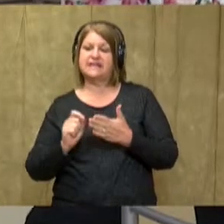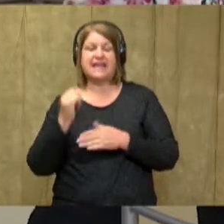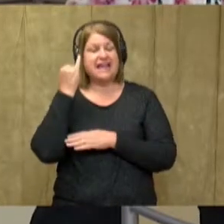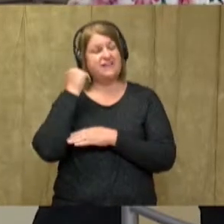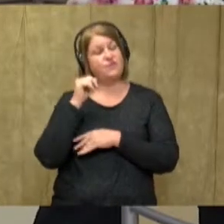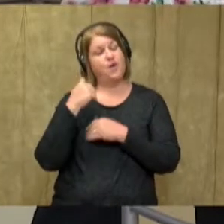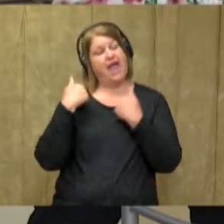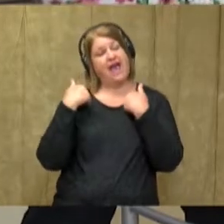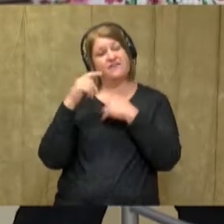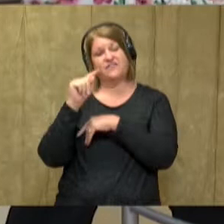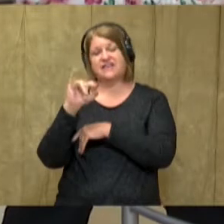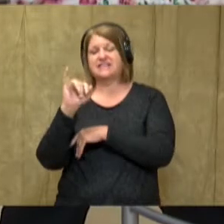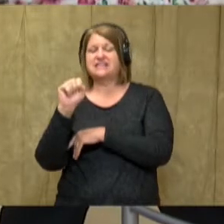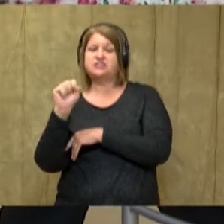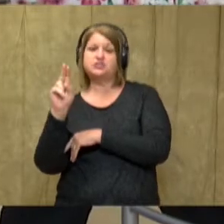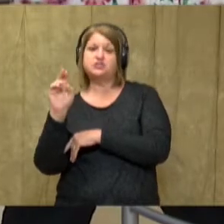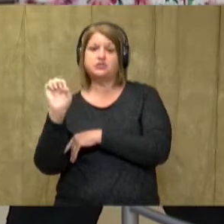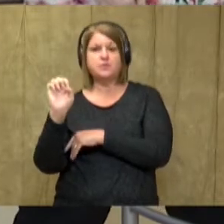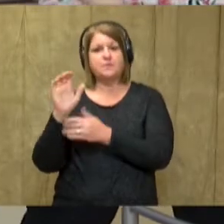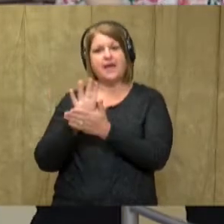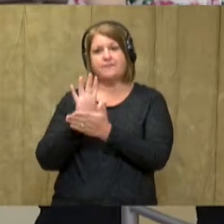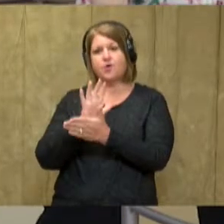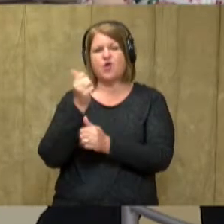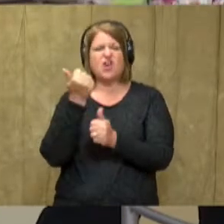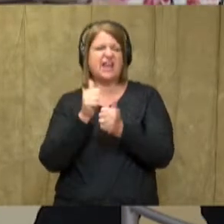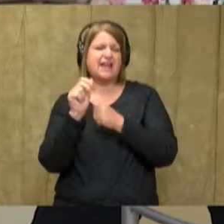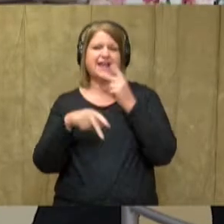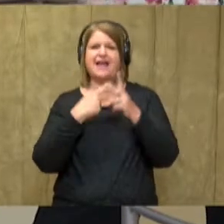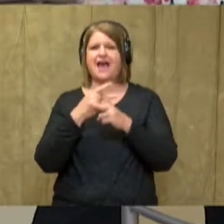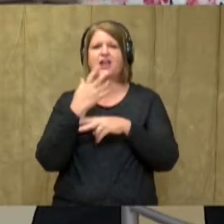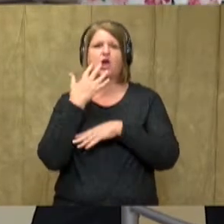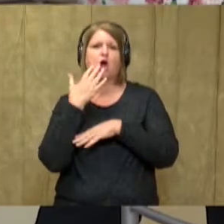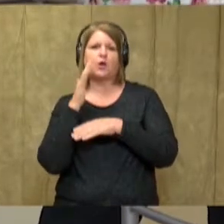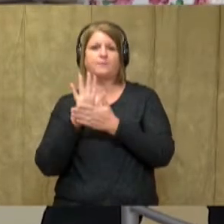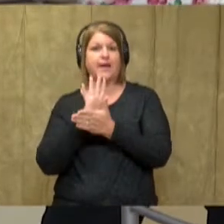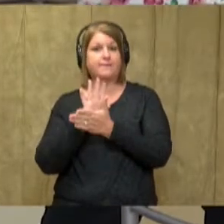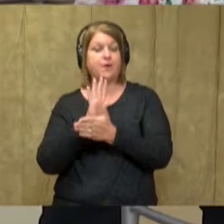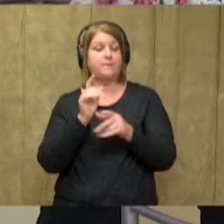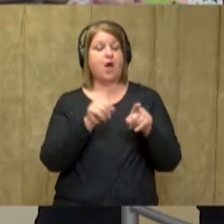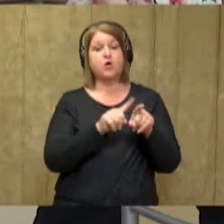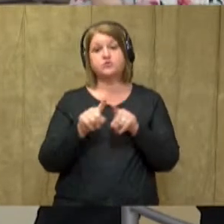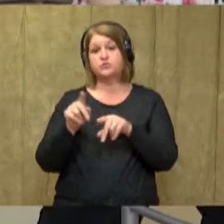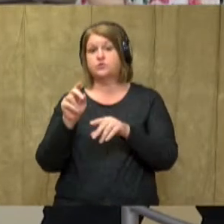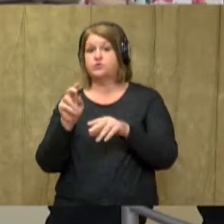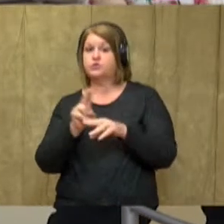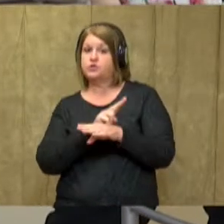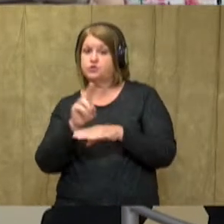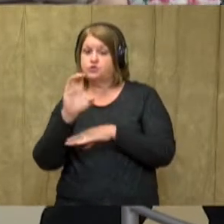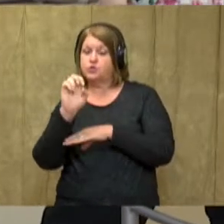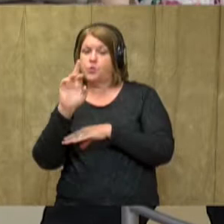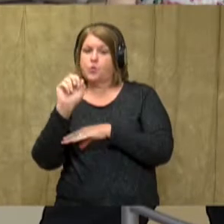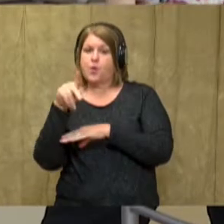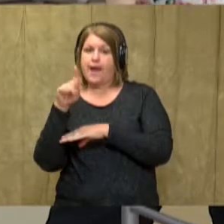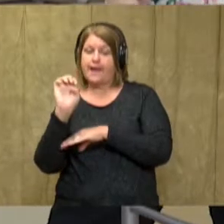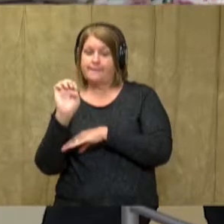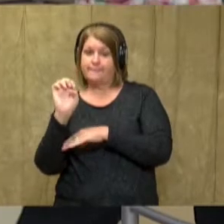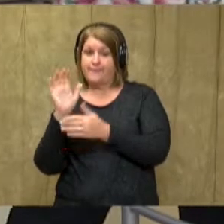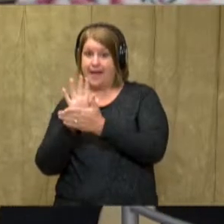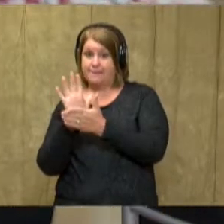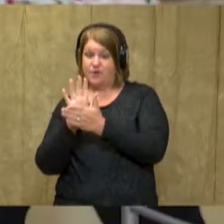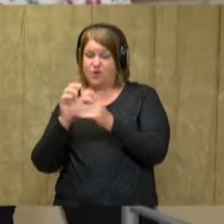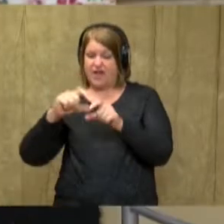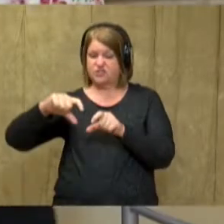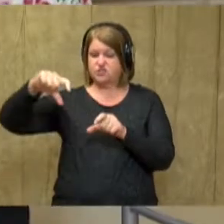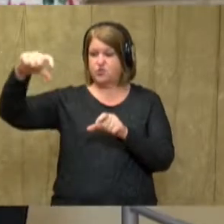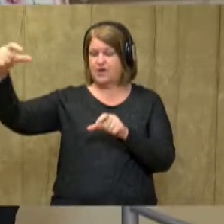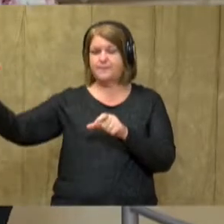tissue paper or any kind of colored paper, I'm going to also use some crepe paper. So if you have any of this streamer paper, that will work